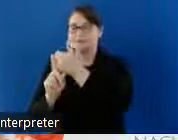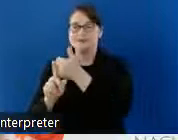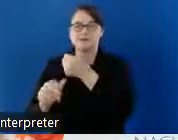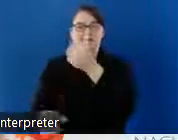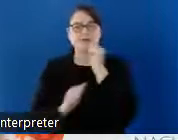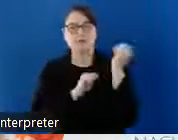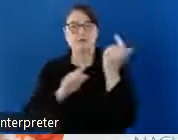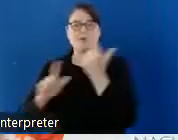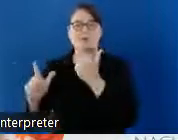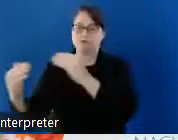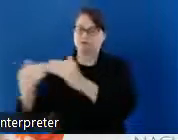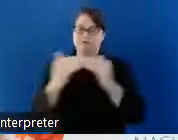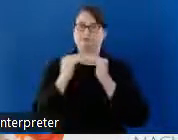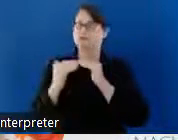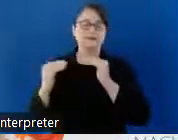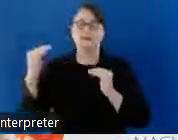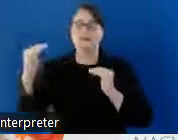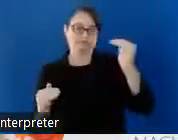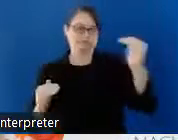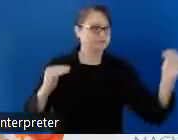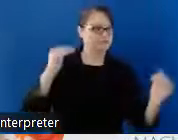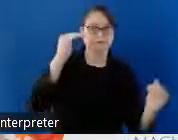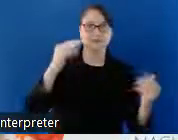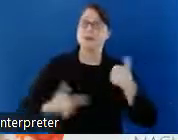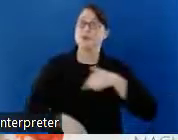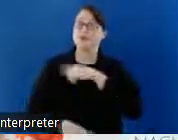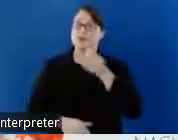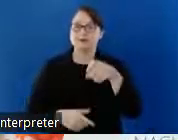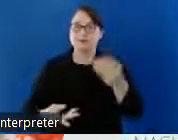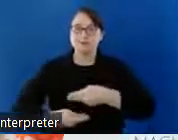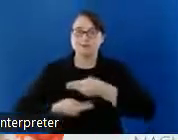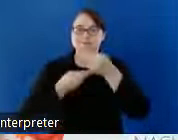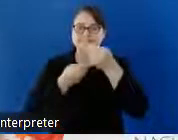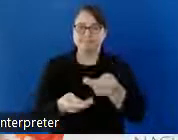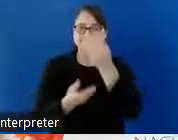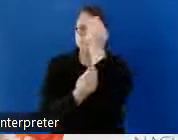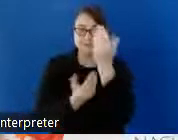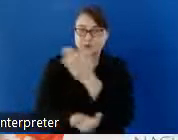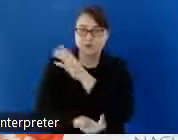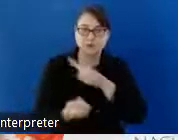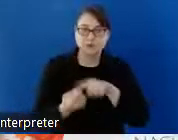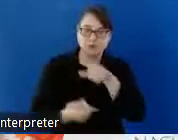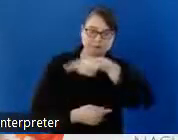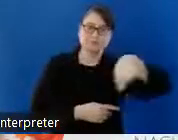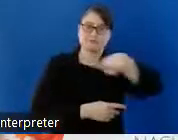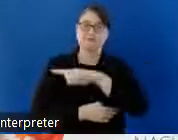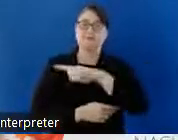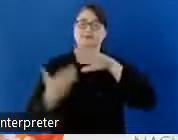information into the hands of community health workers is an essential part in helping to address that